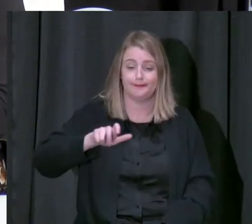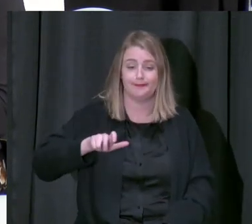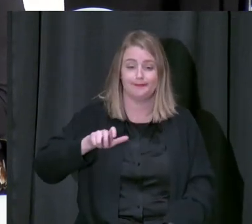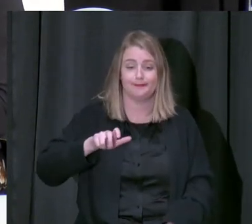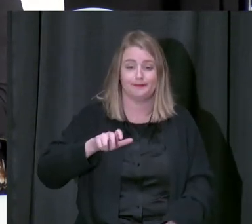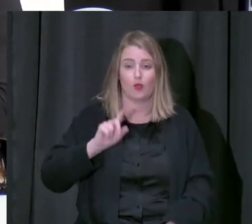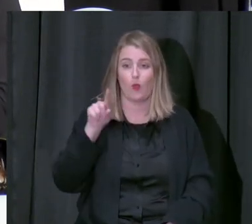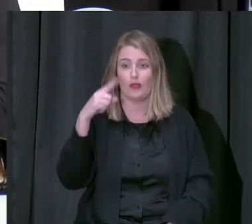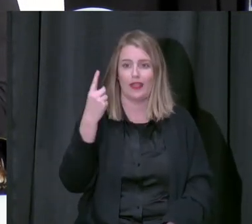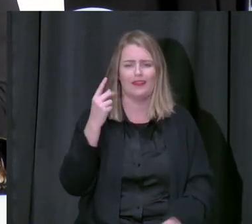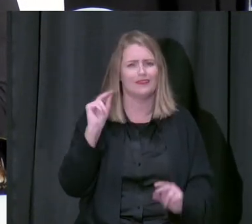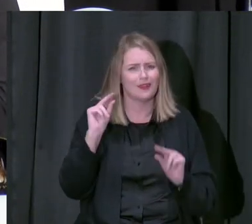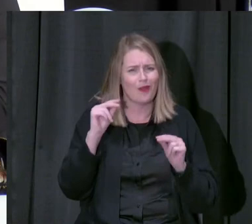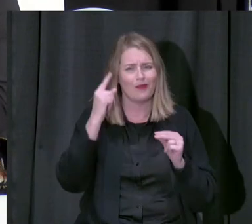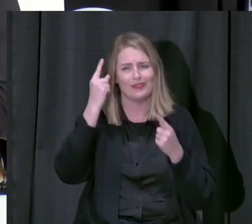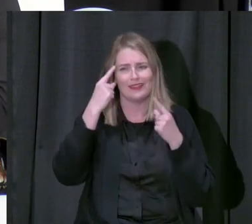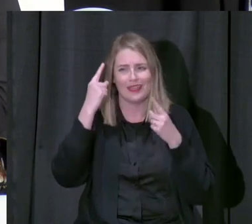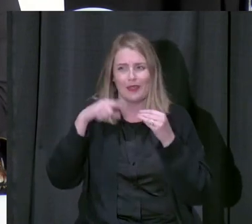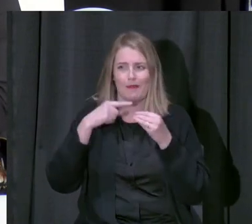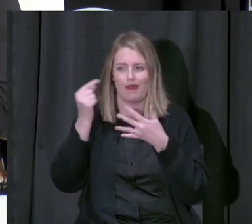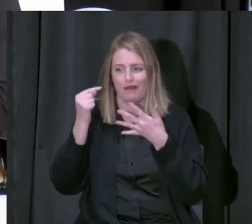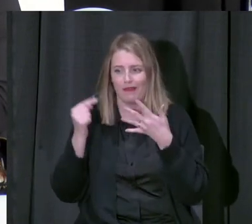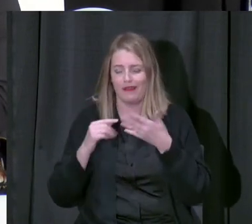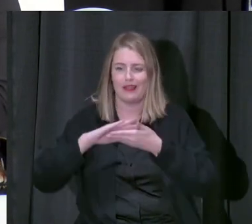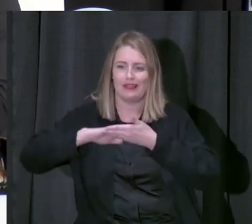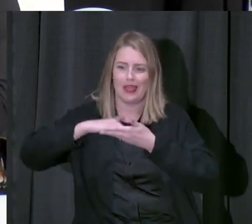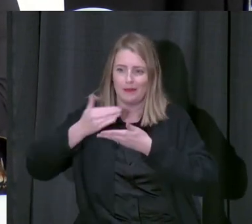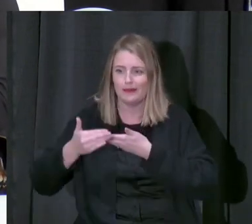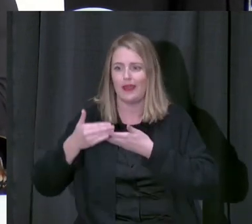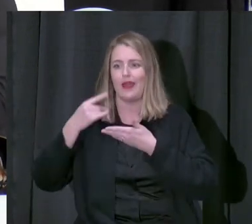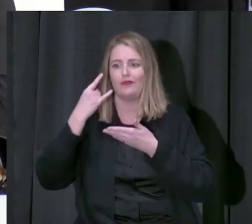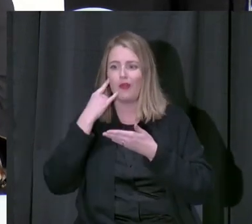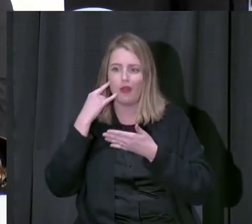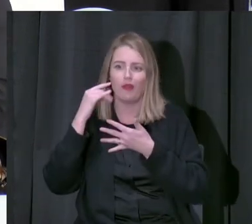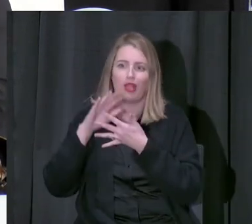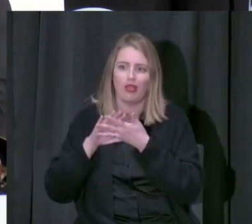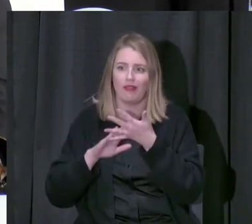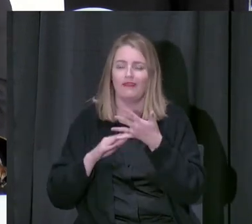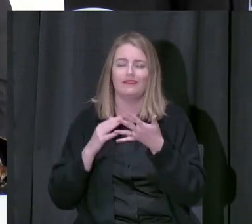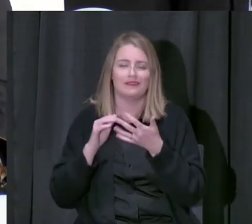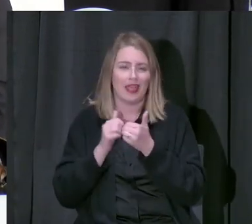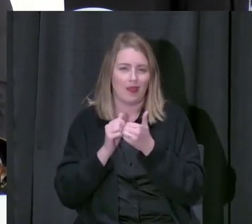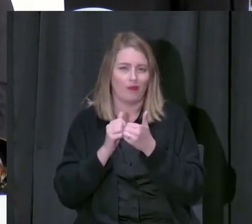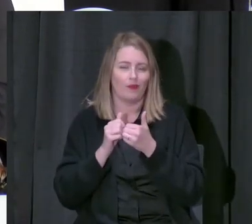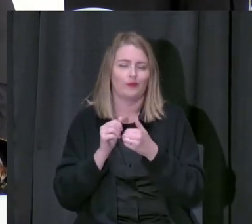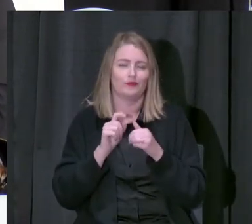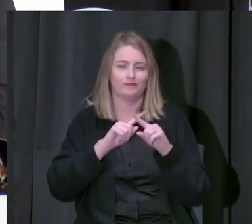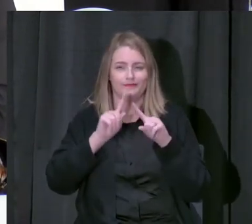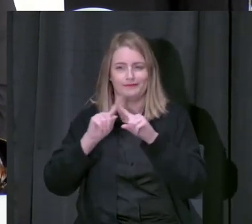we're considering, you know, all of the different accessibility use cases.